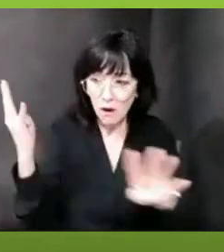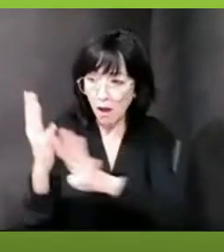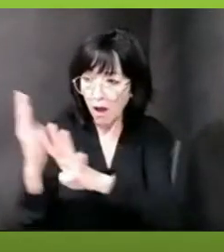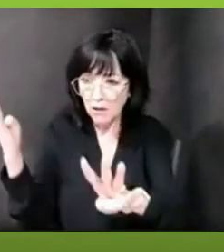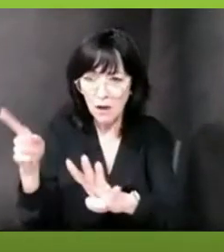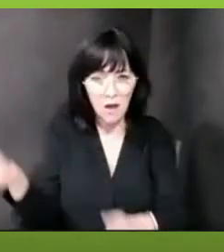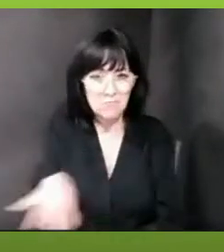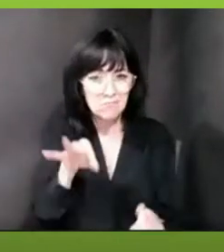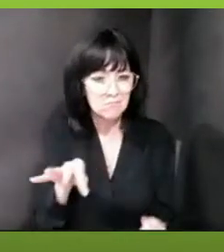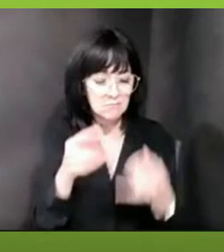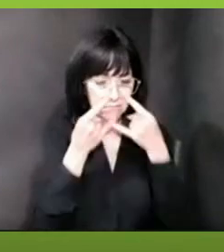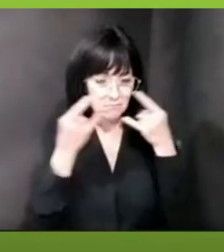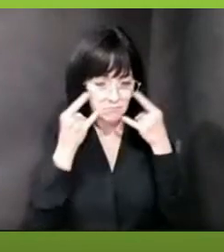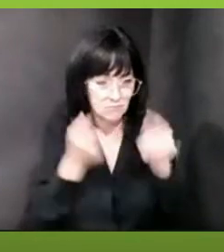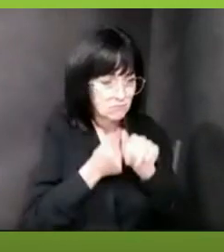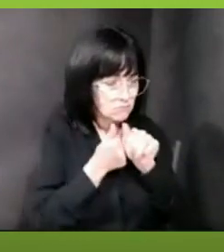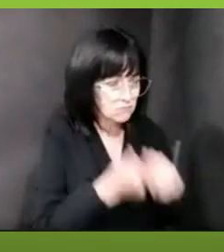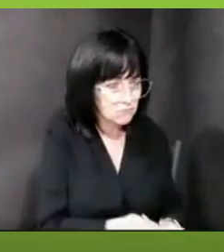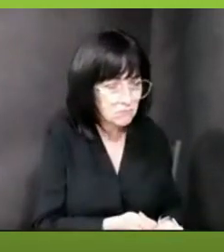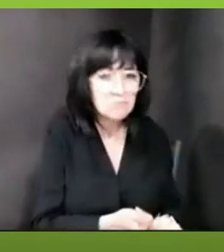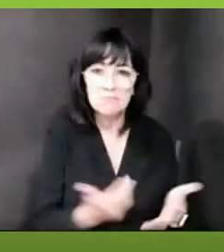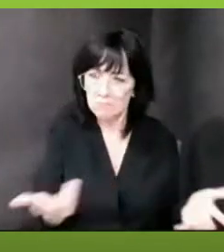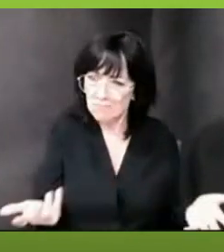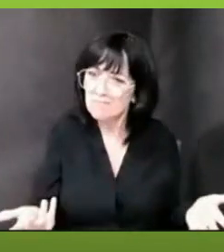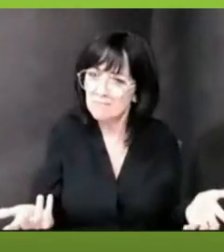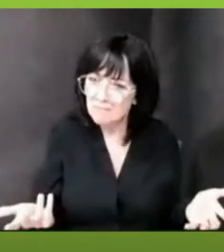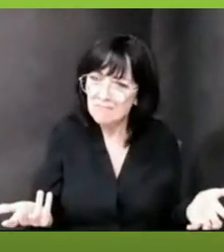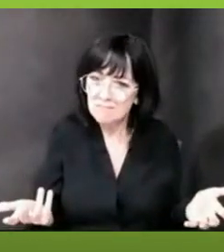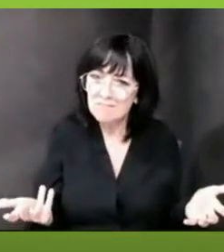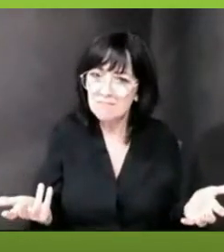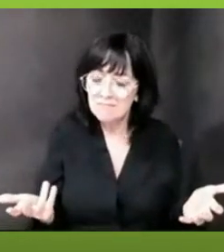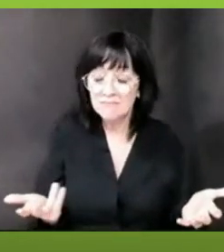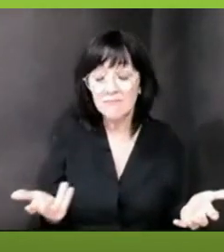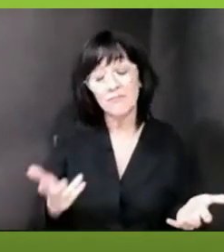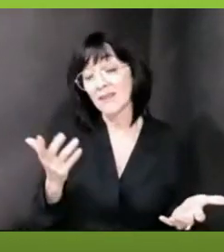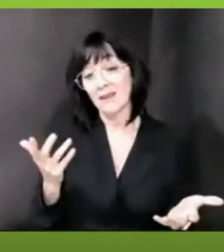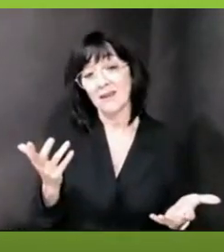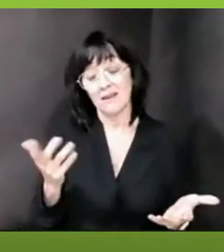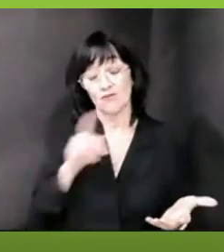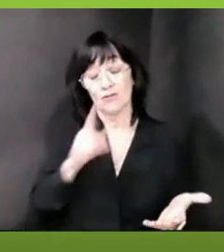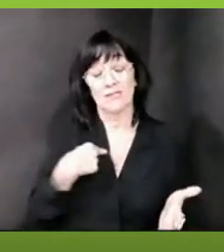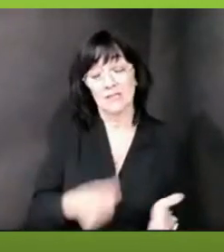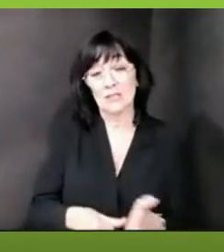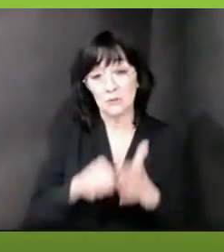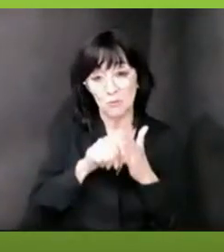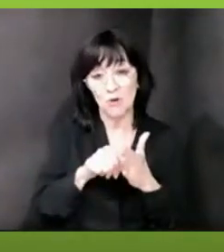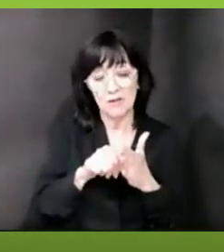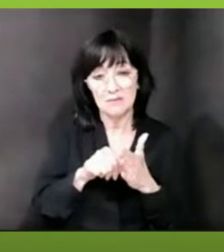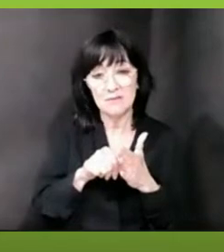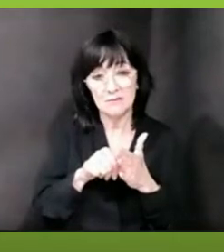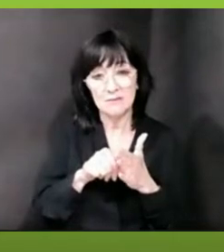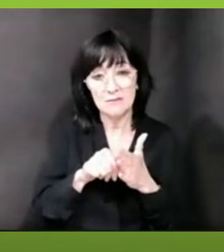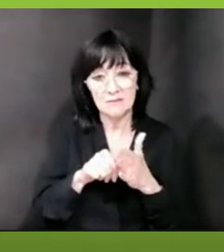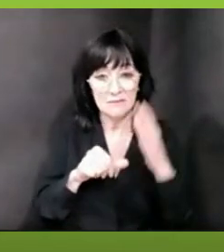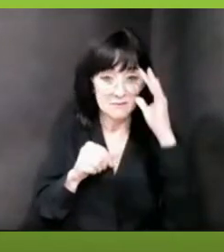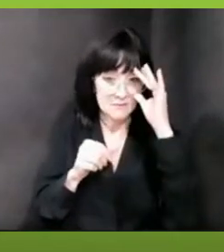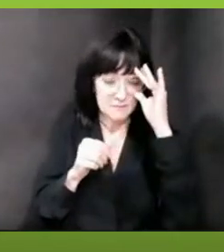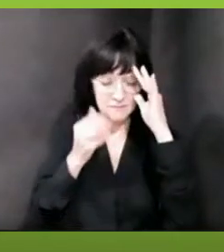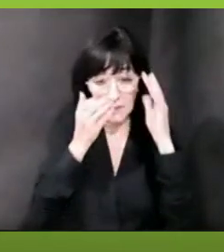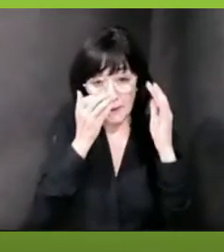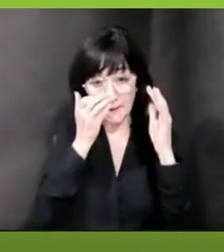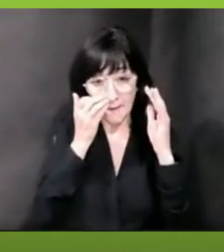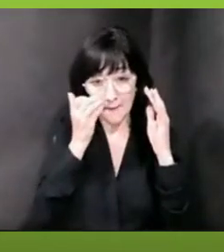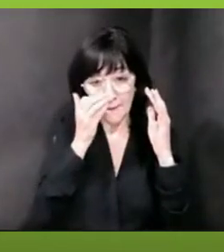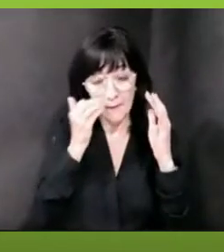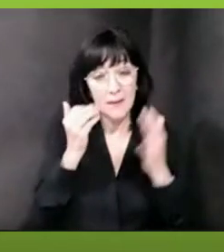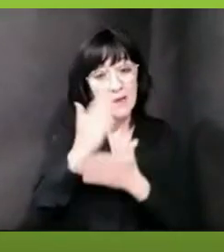with that. So here's the teaching moments. There are going to be kids that are going to be like, Mr. C, do I really got to wear the mask? Why